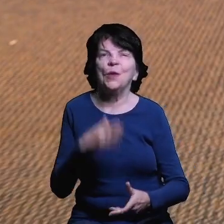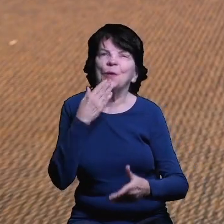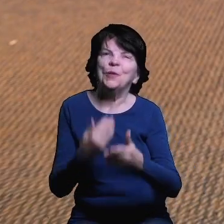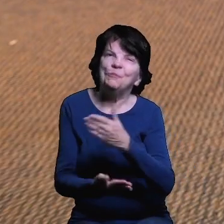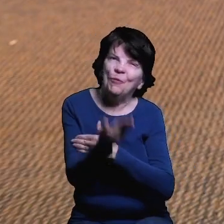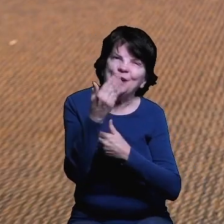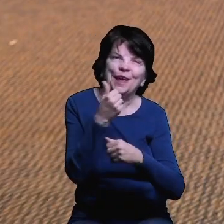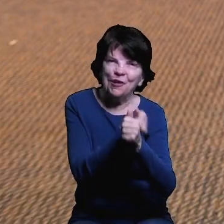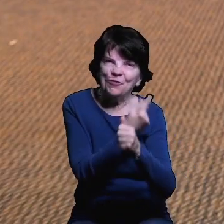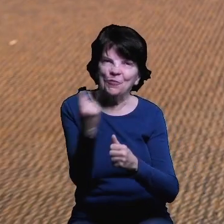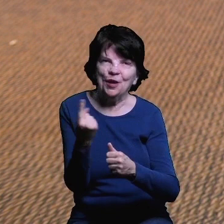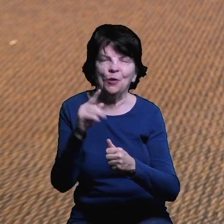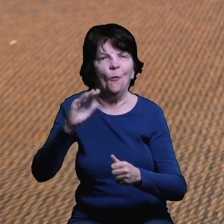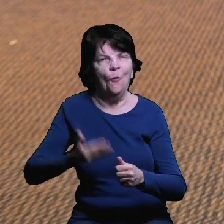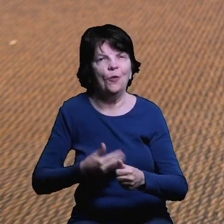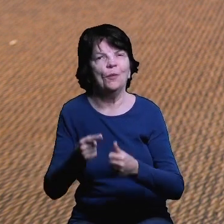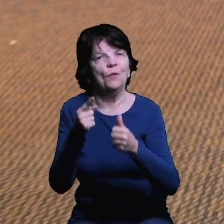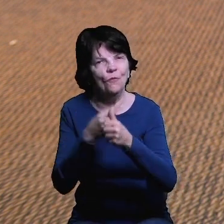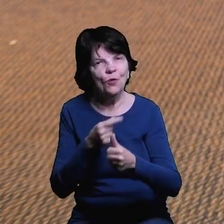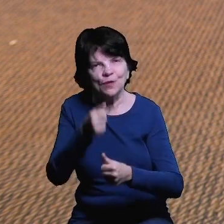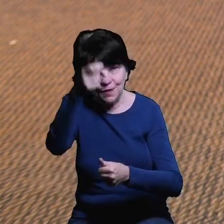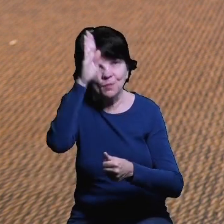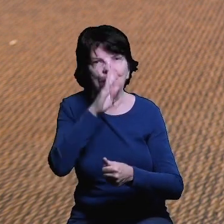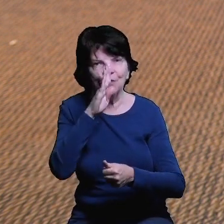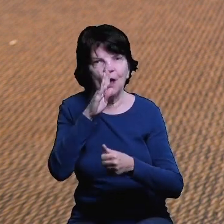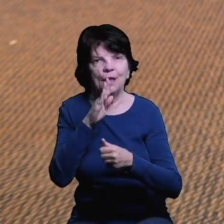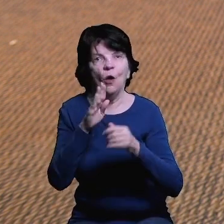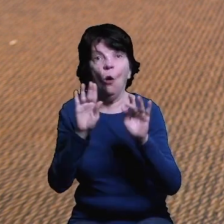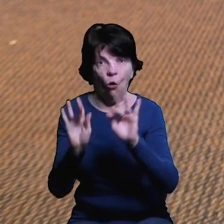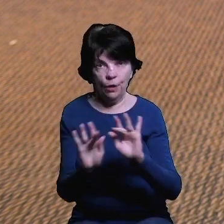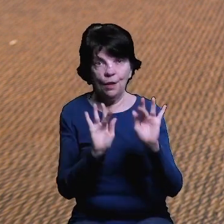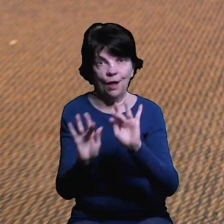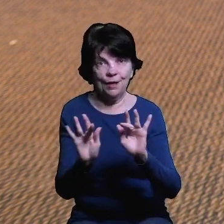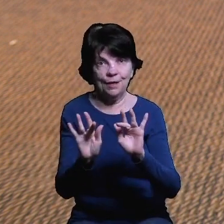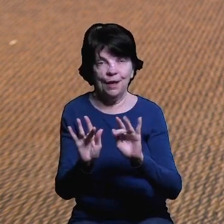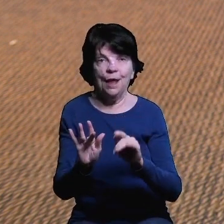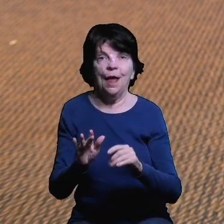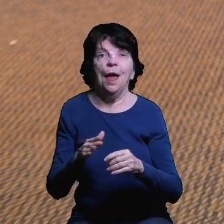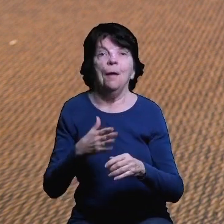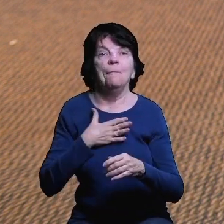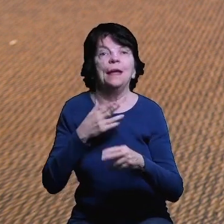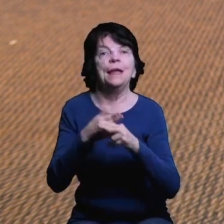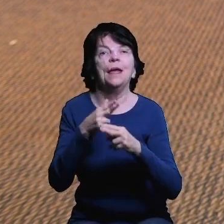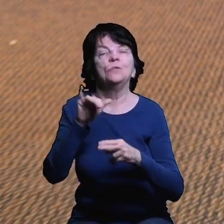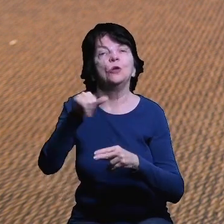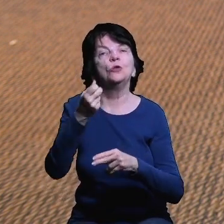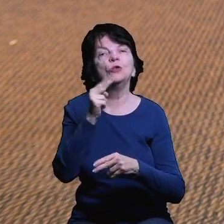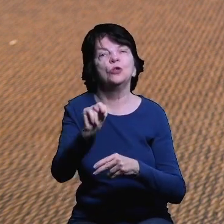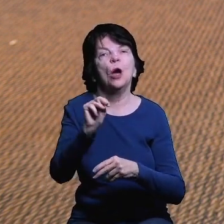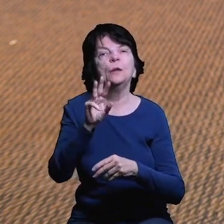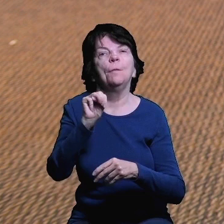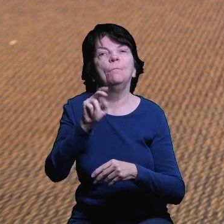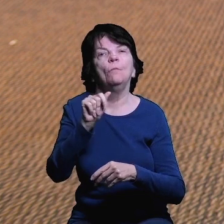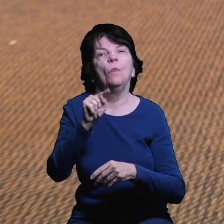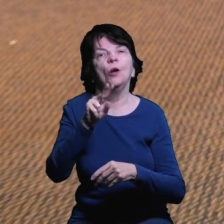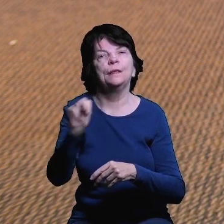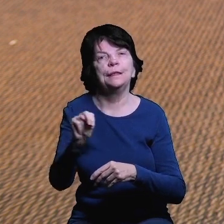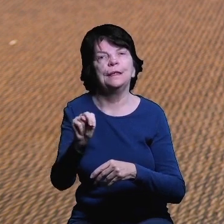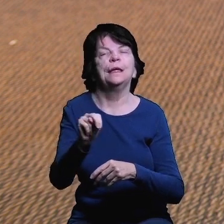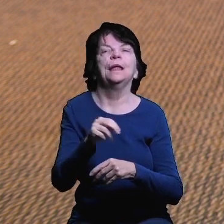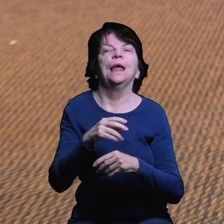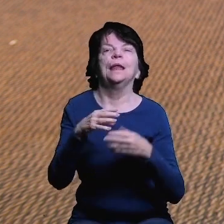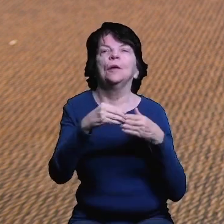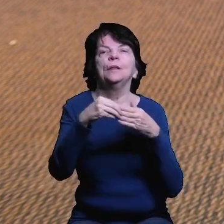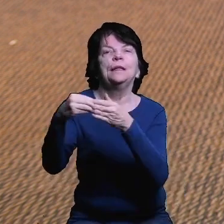Good morning, everyone. Welcome to First Assembly of God Online. My name is John Martin. I serve as the lead pastor of our church. It's my joy and privilege